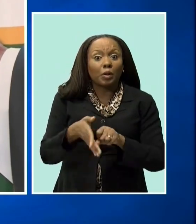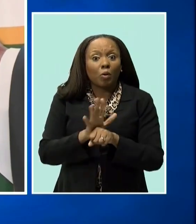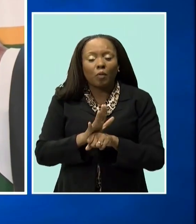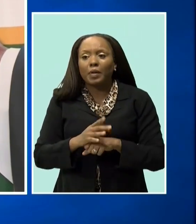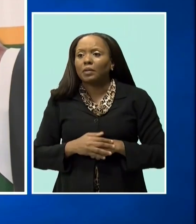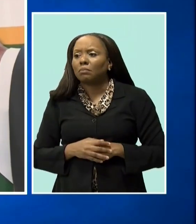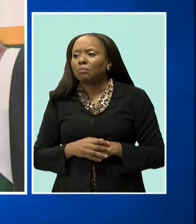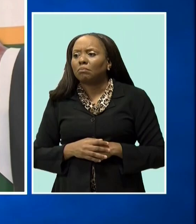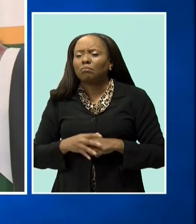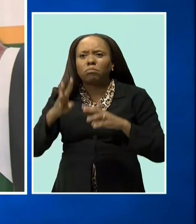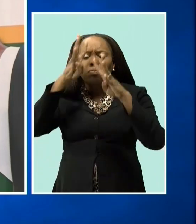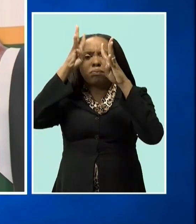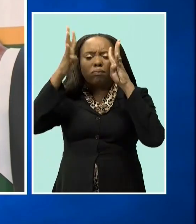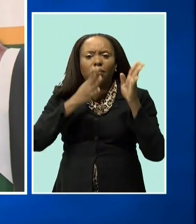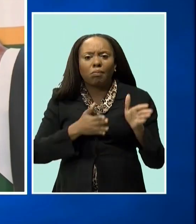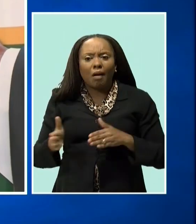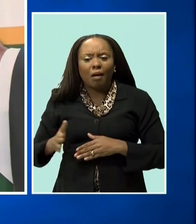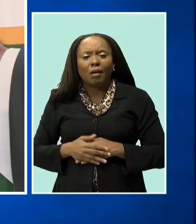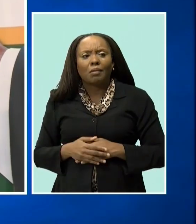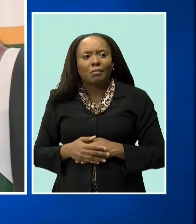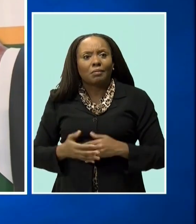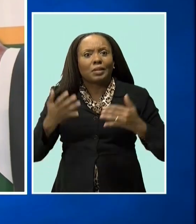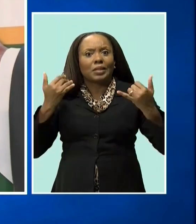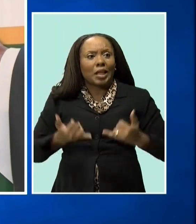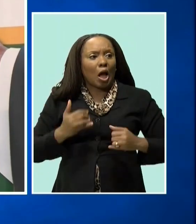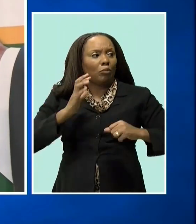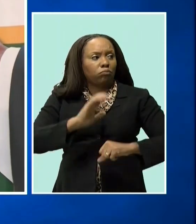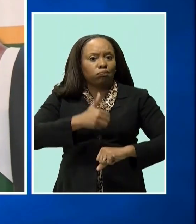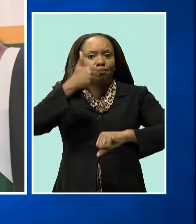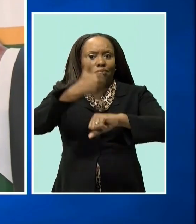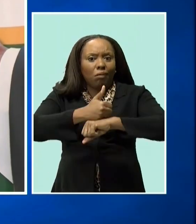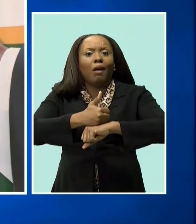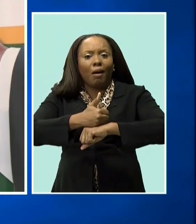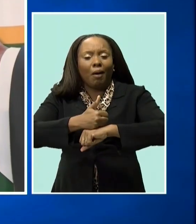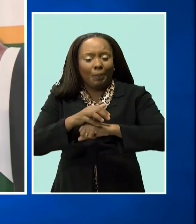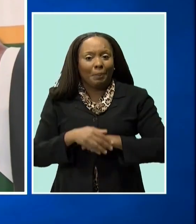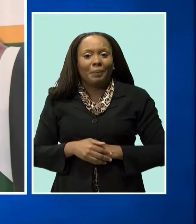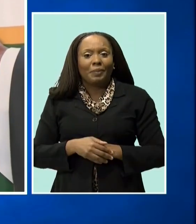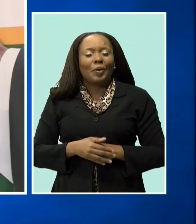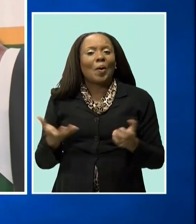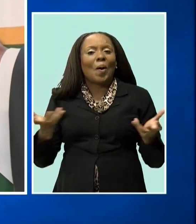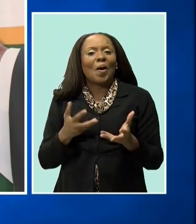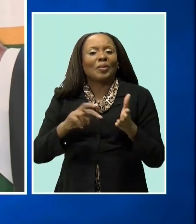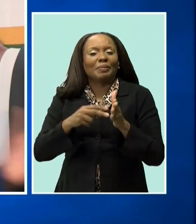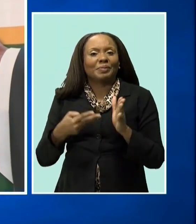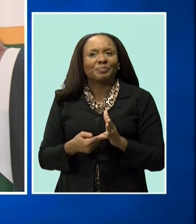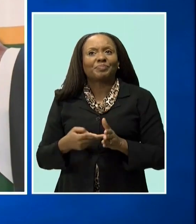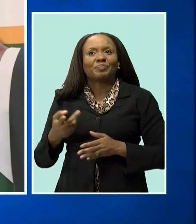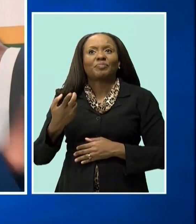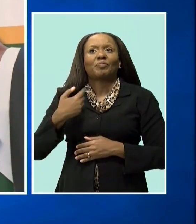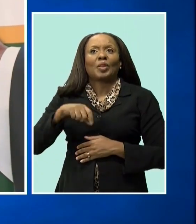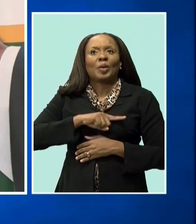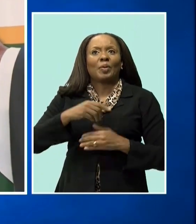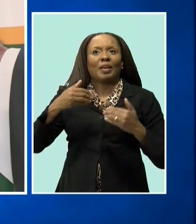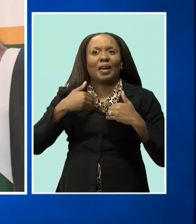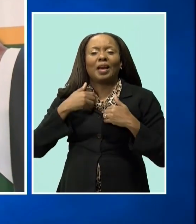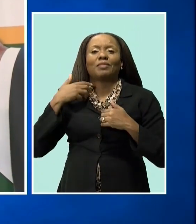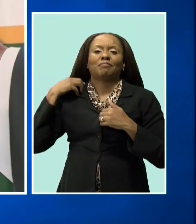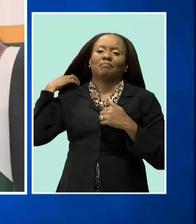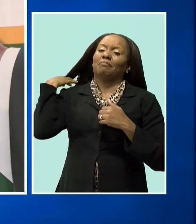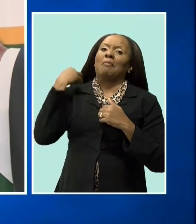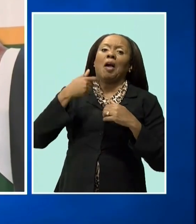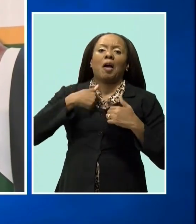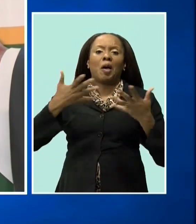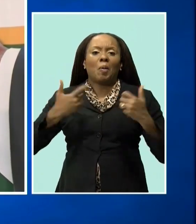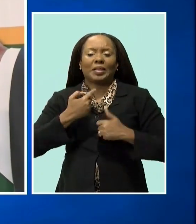to thrive. And what that has demonstrated is that we have, I'm going to repeat some of the words Mr.